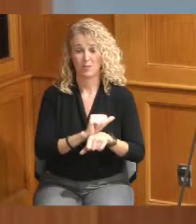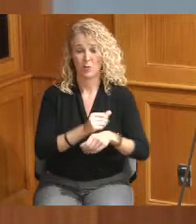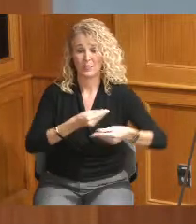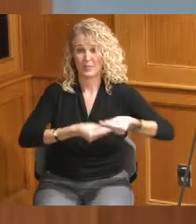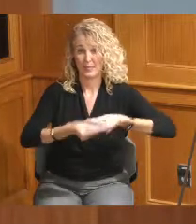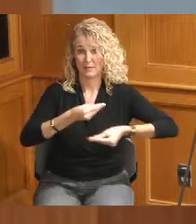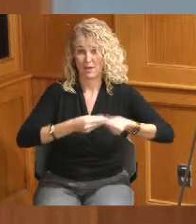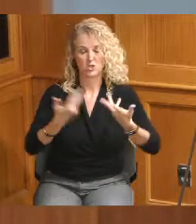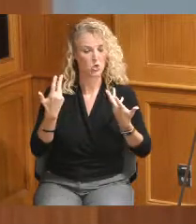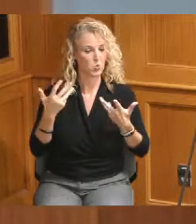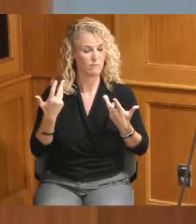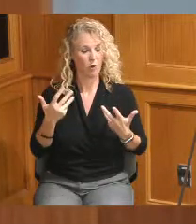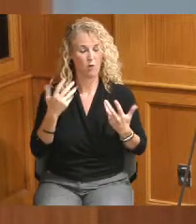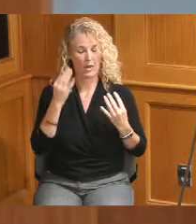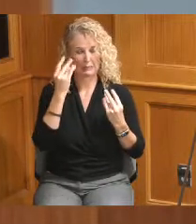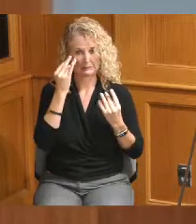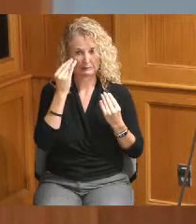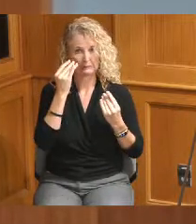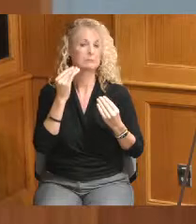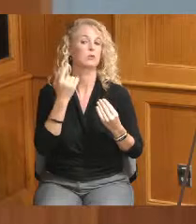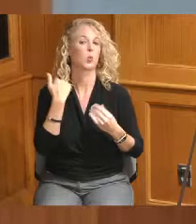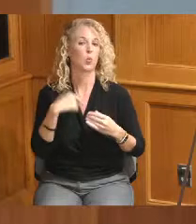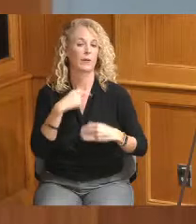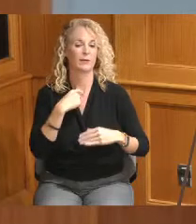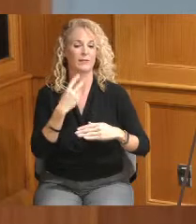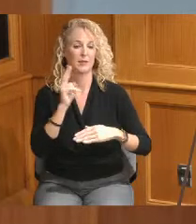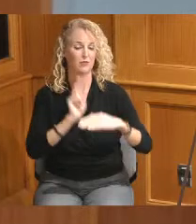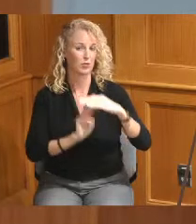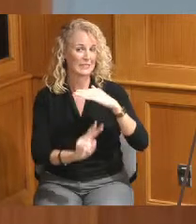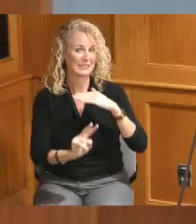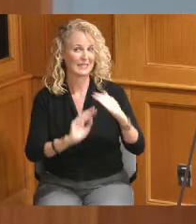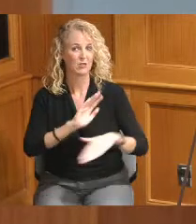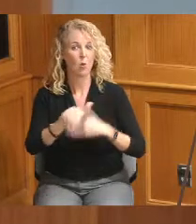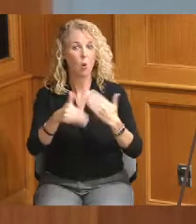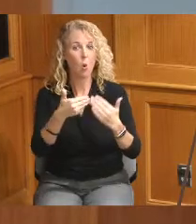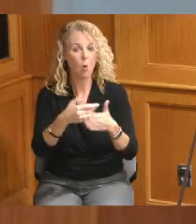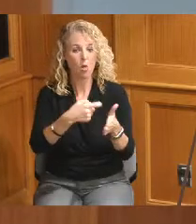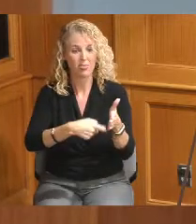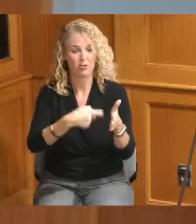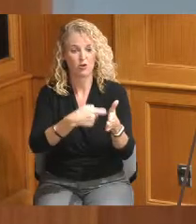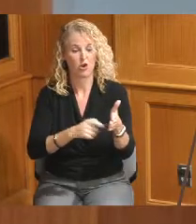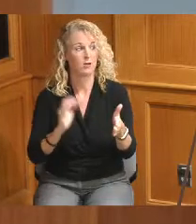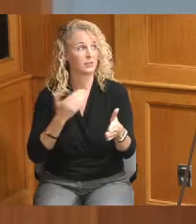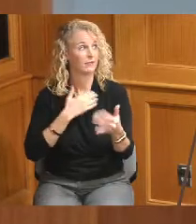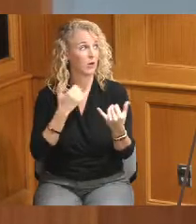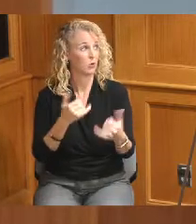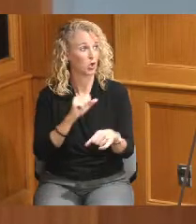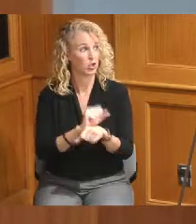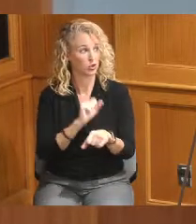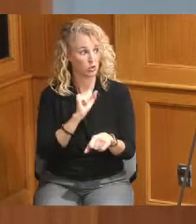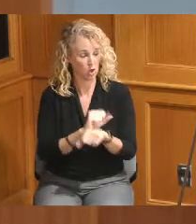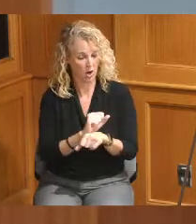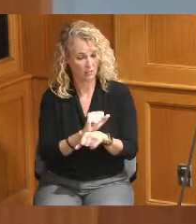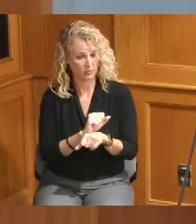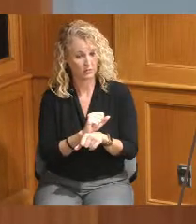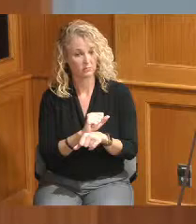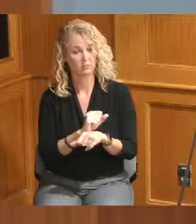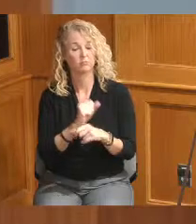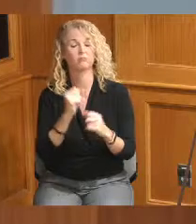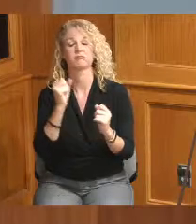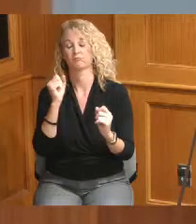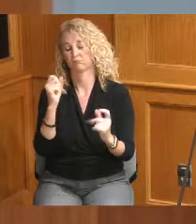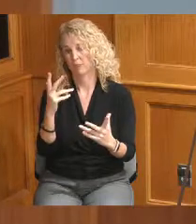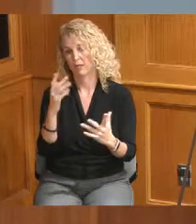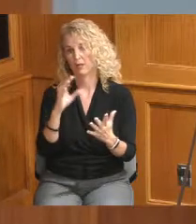already accounted for, so we project out the cost of all the positions that we have, and then we credit and we